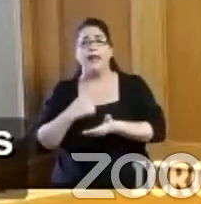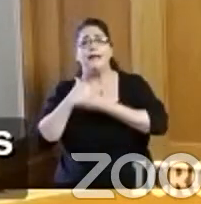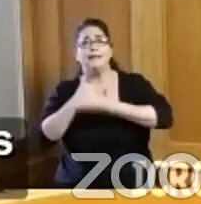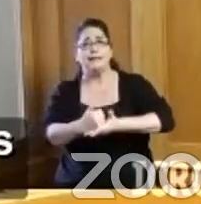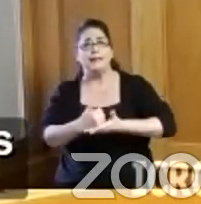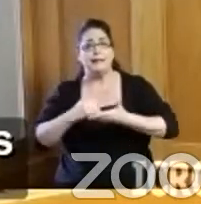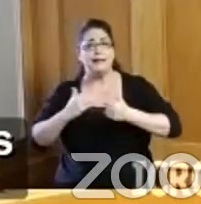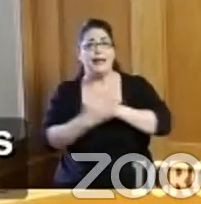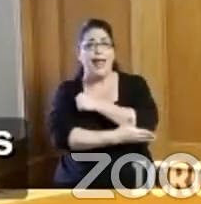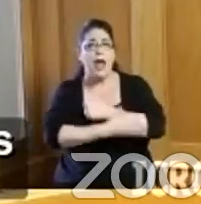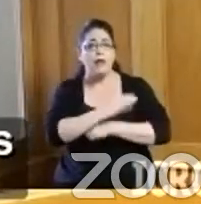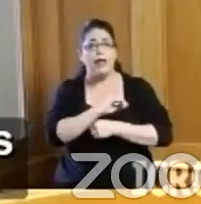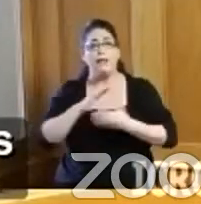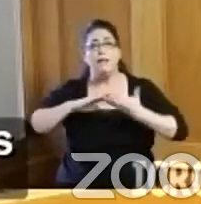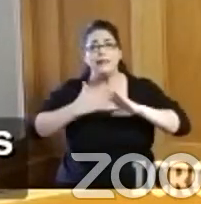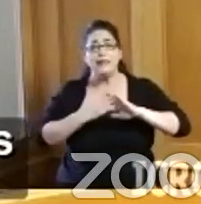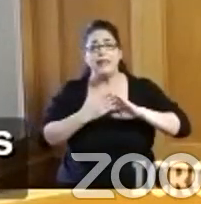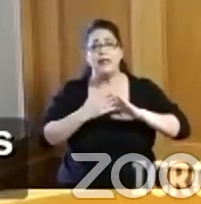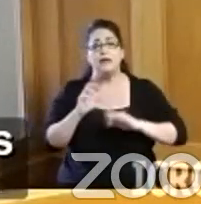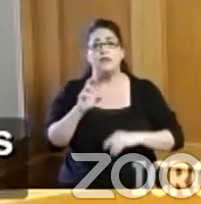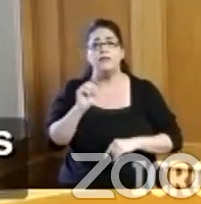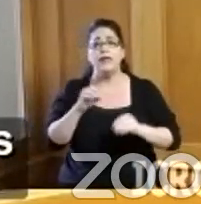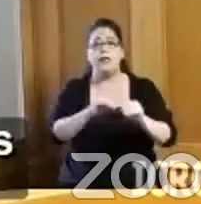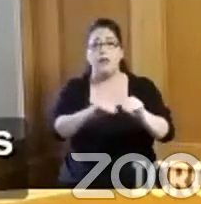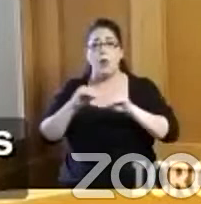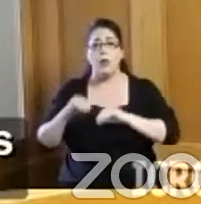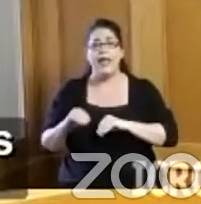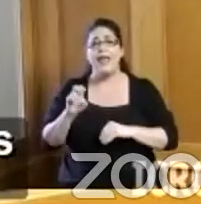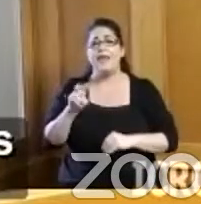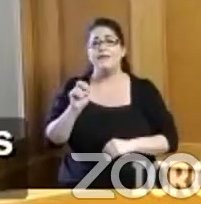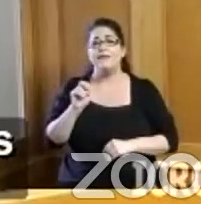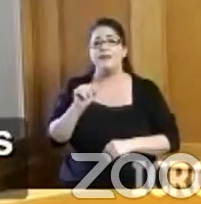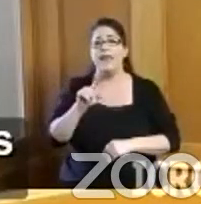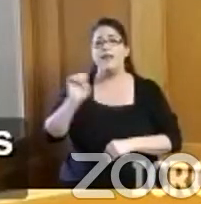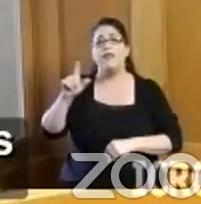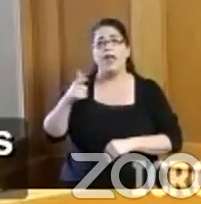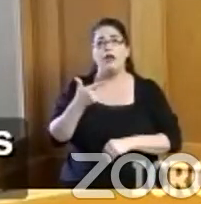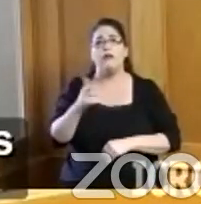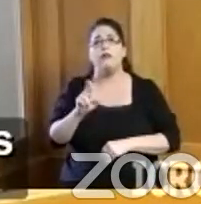county and the city with relocation of the gun range in Evendale,